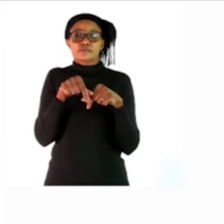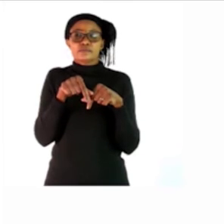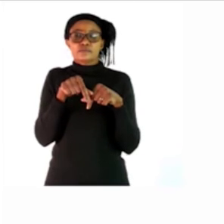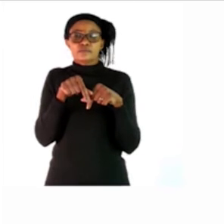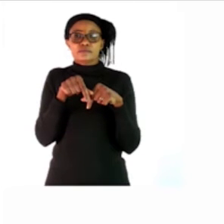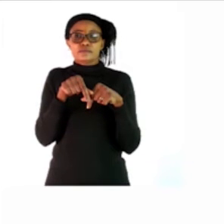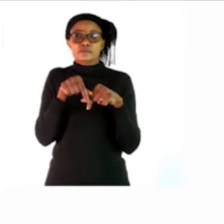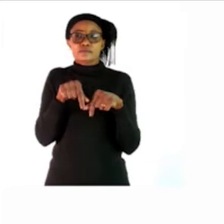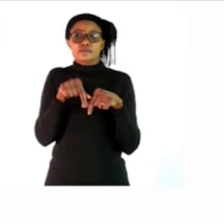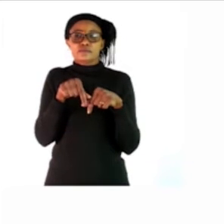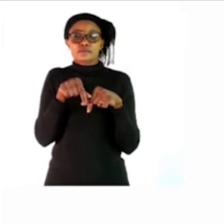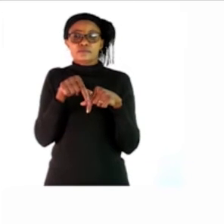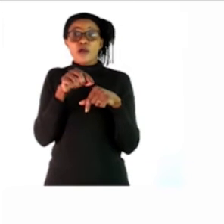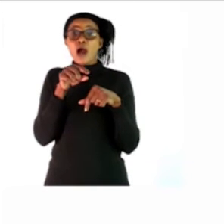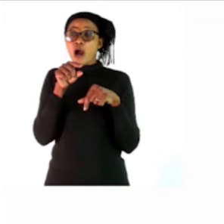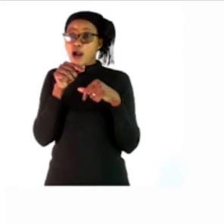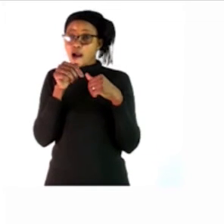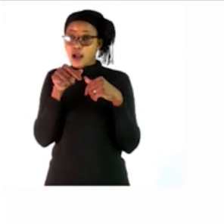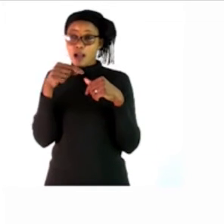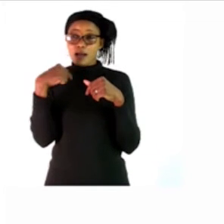The next one is her.